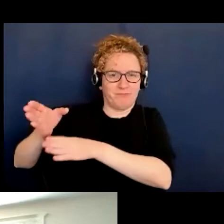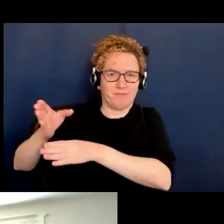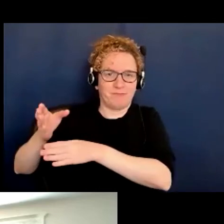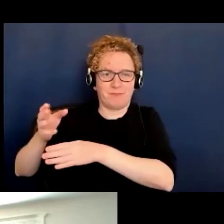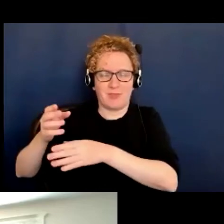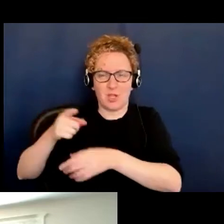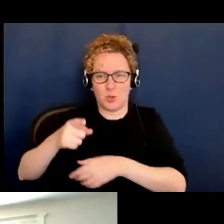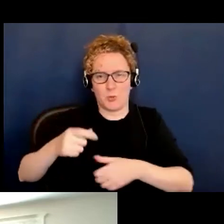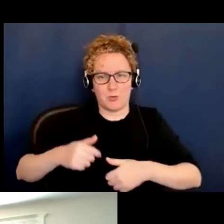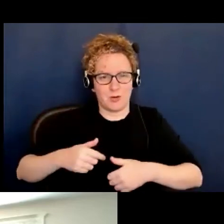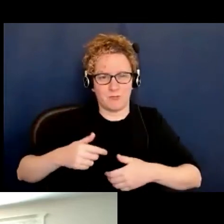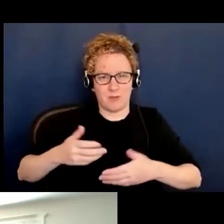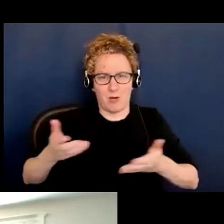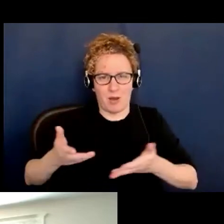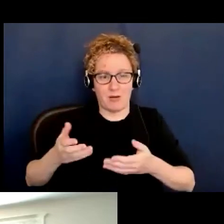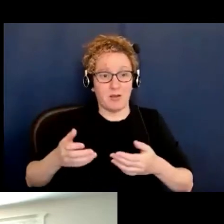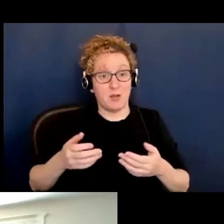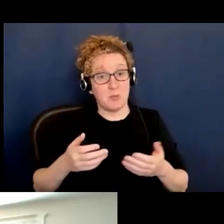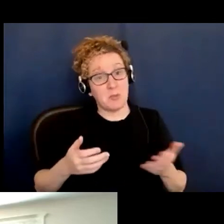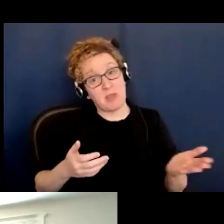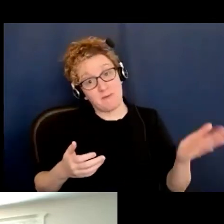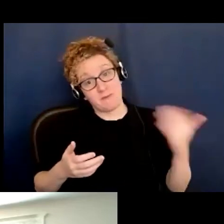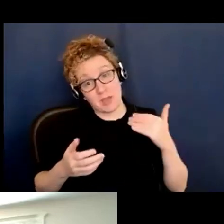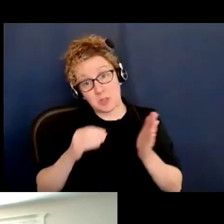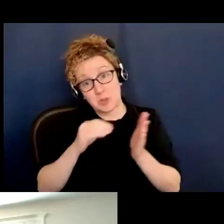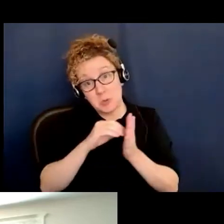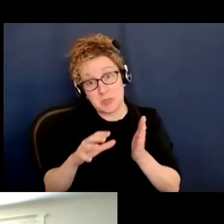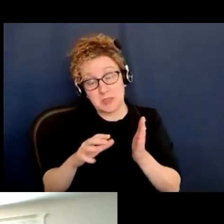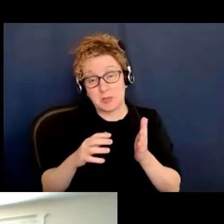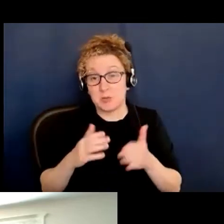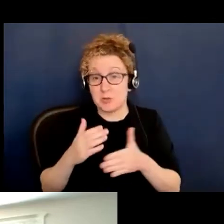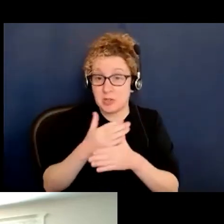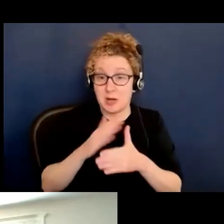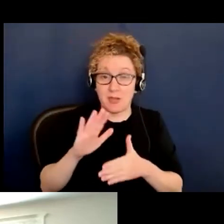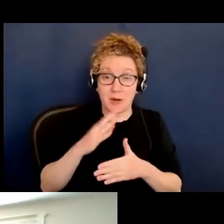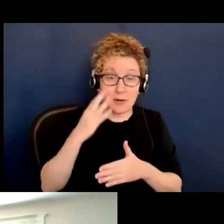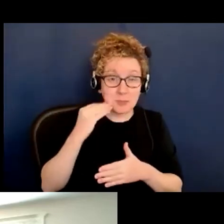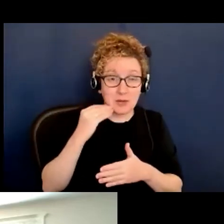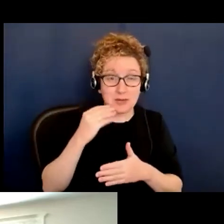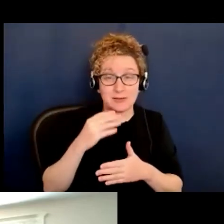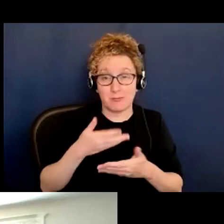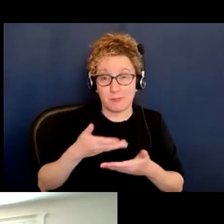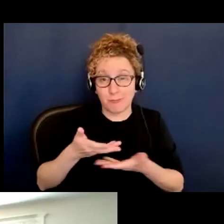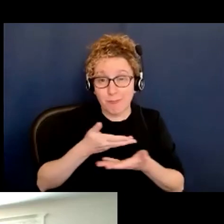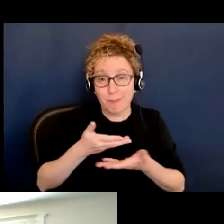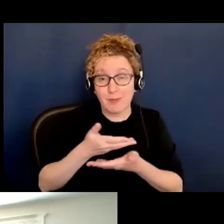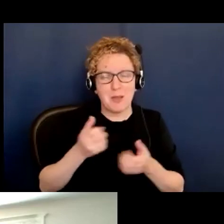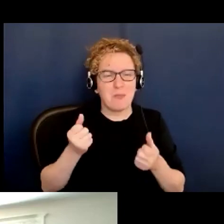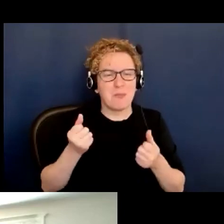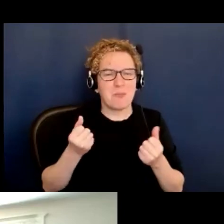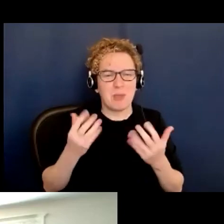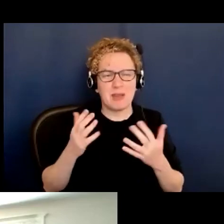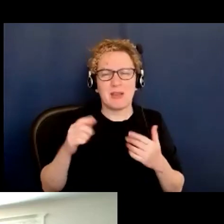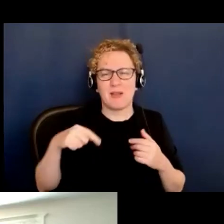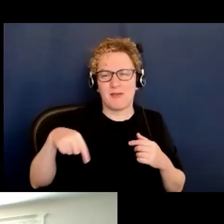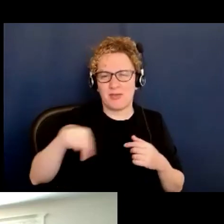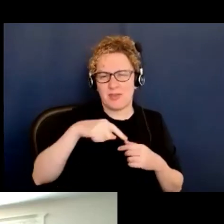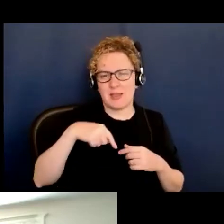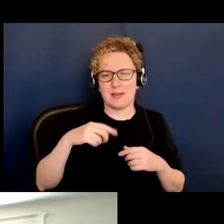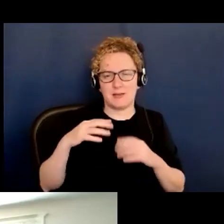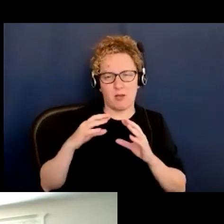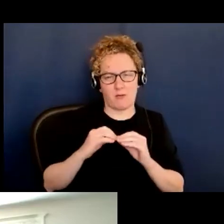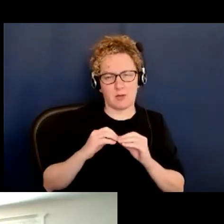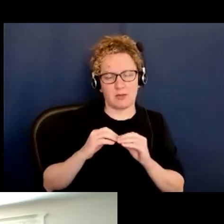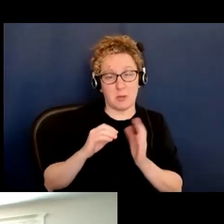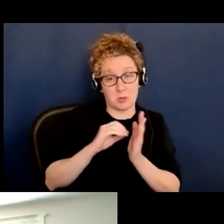come enter those spaces, share their experiences. We found so many of these conferences that are about student